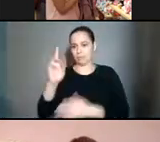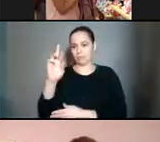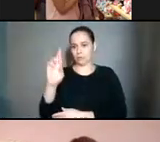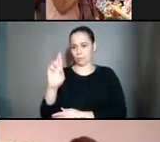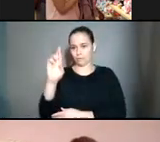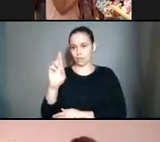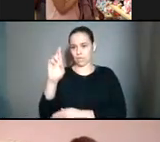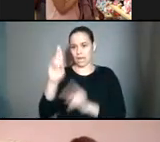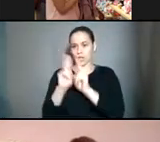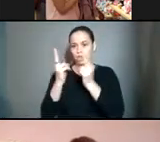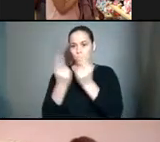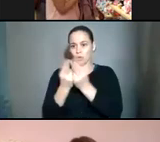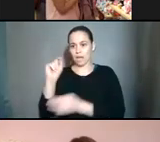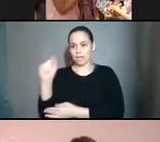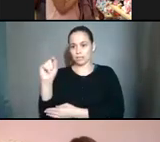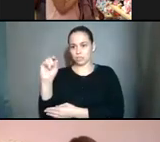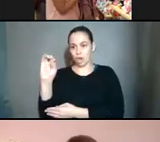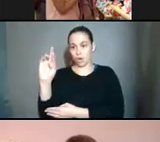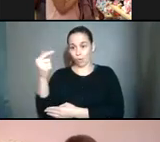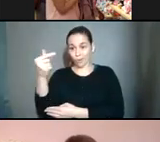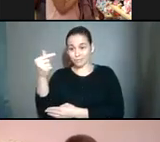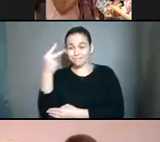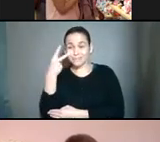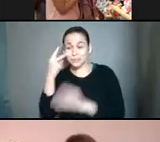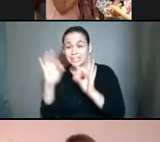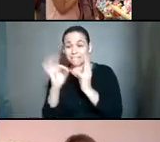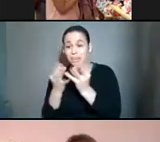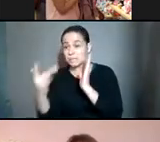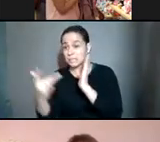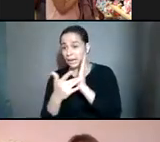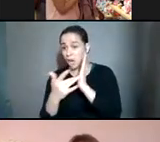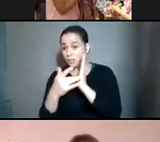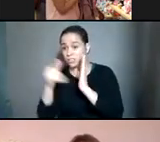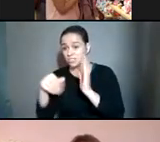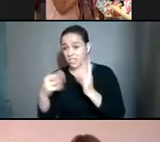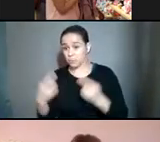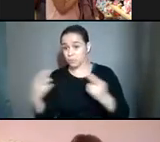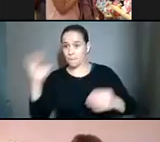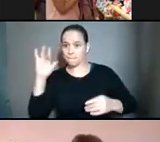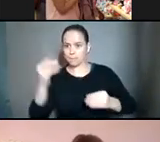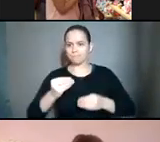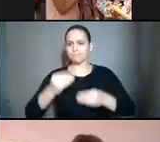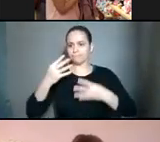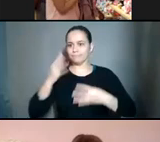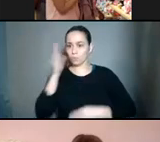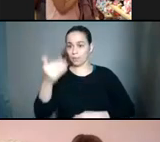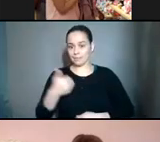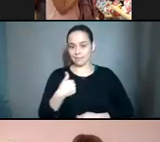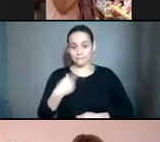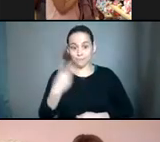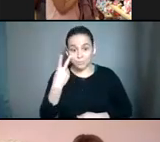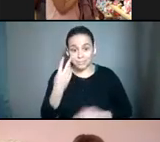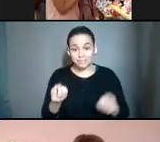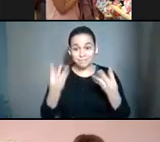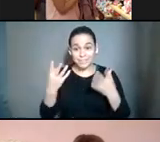riversideunified.org, under the Family Technology Resources tab. We do have quite a few questions that have come in,